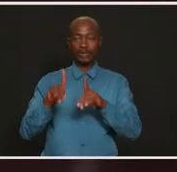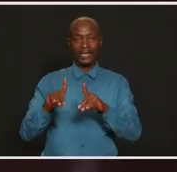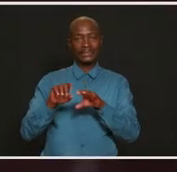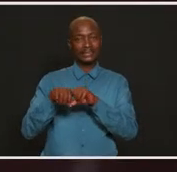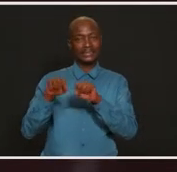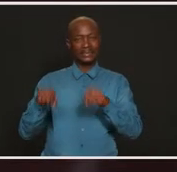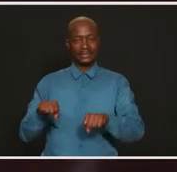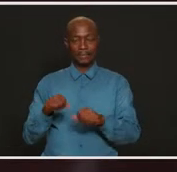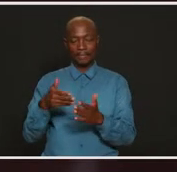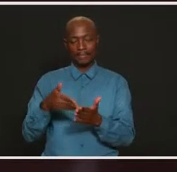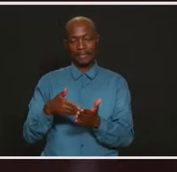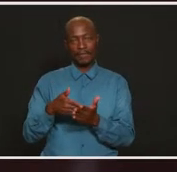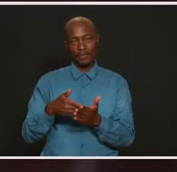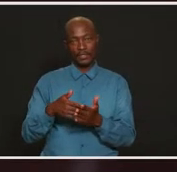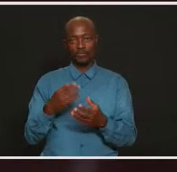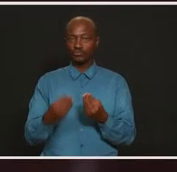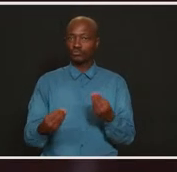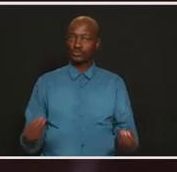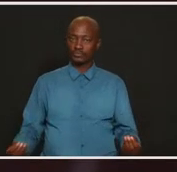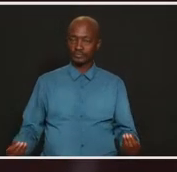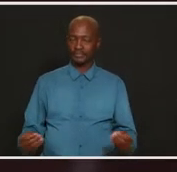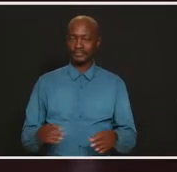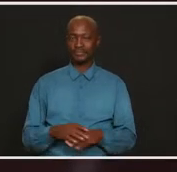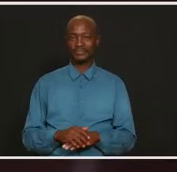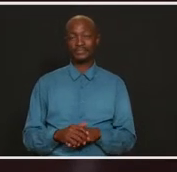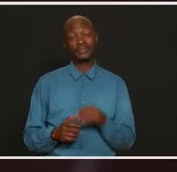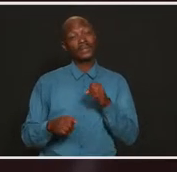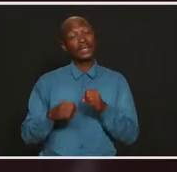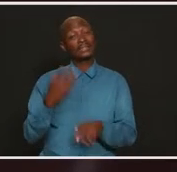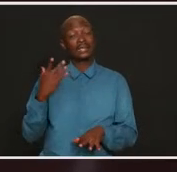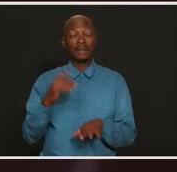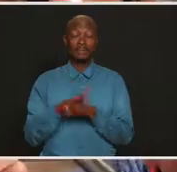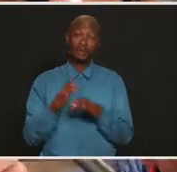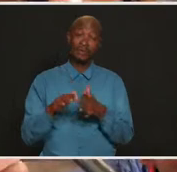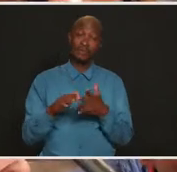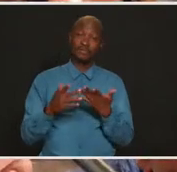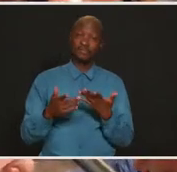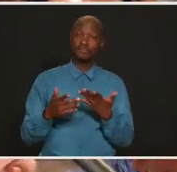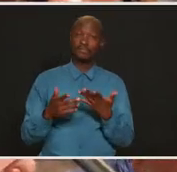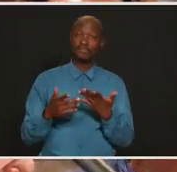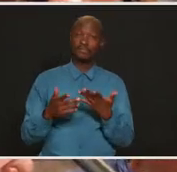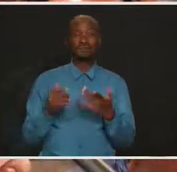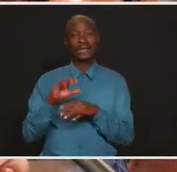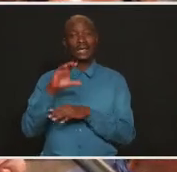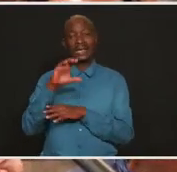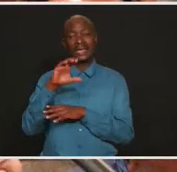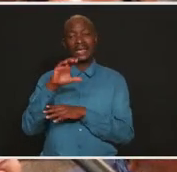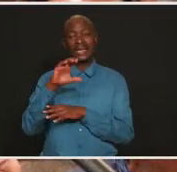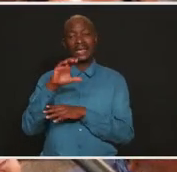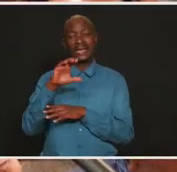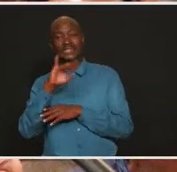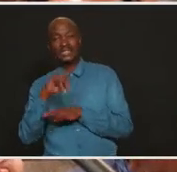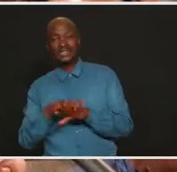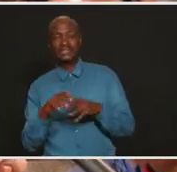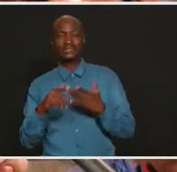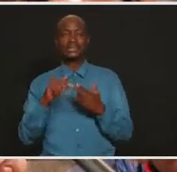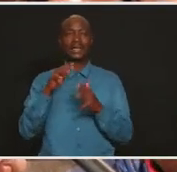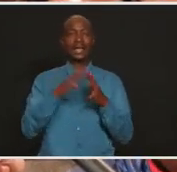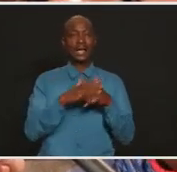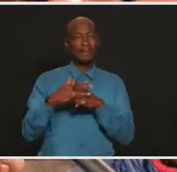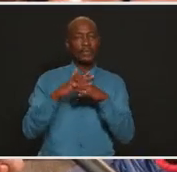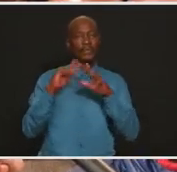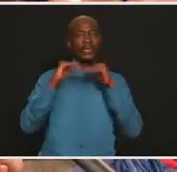to children now some of the other curricula include the Cambridge the American Heights school diploma